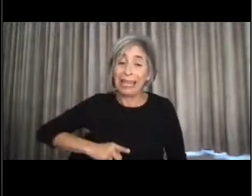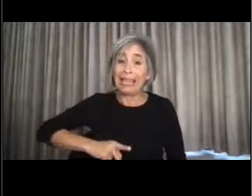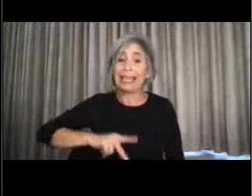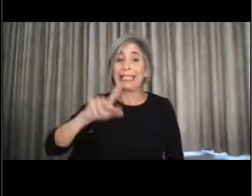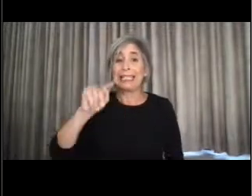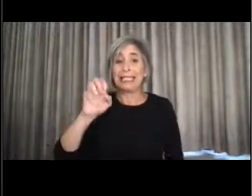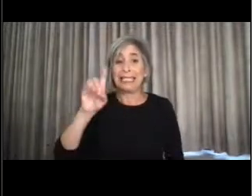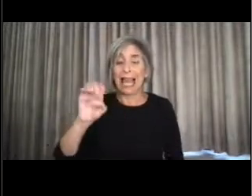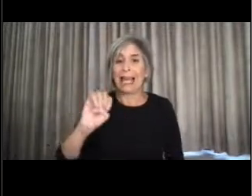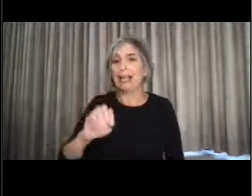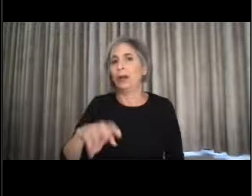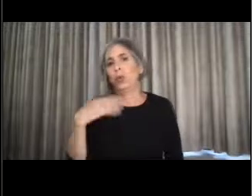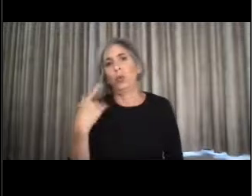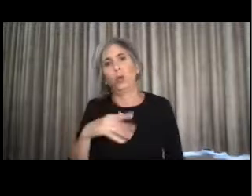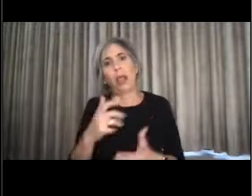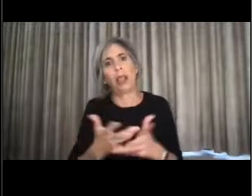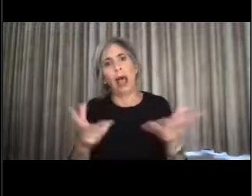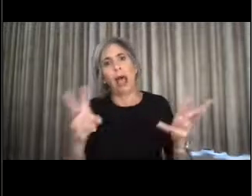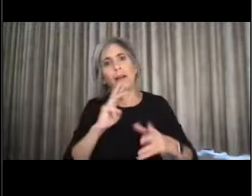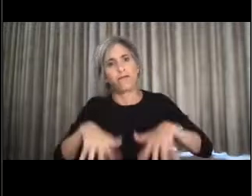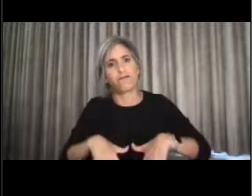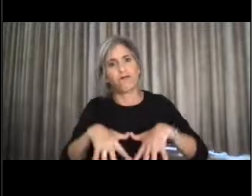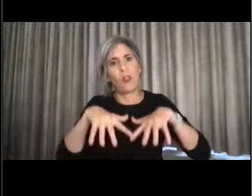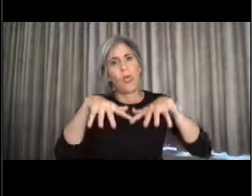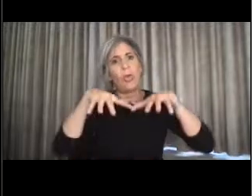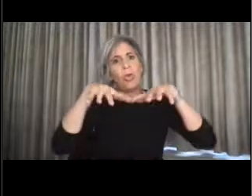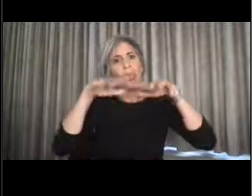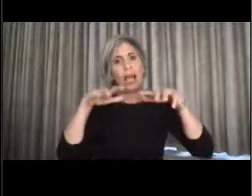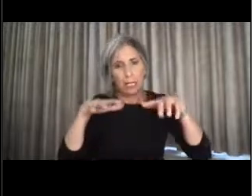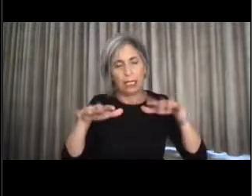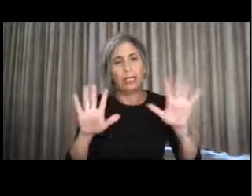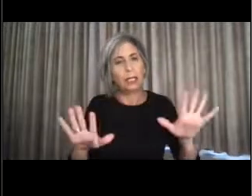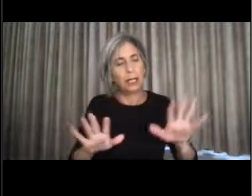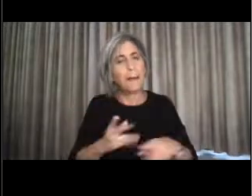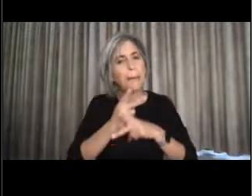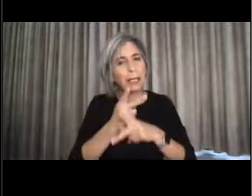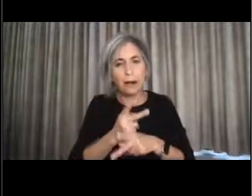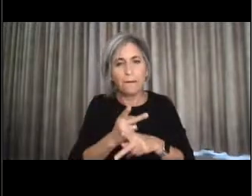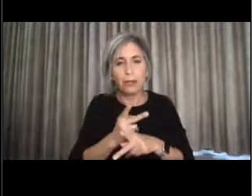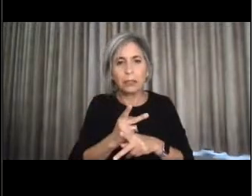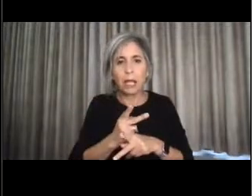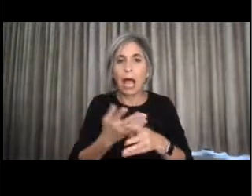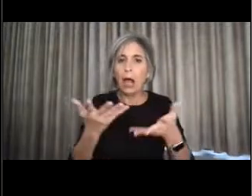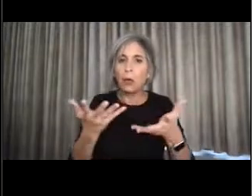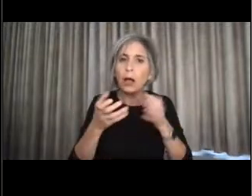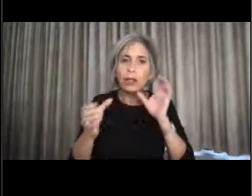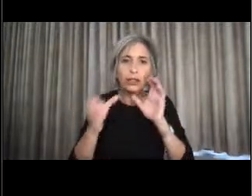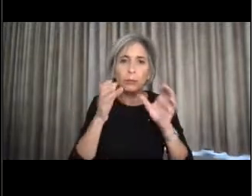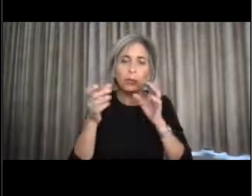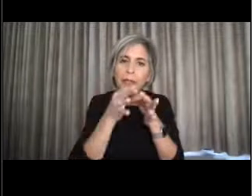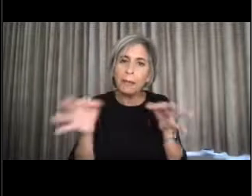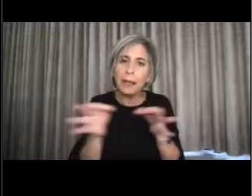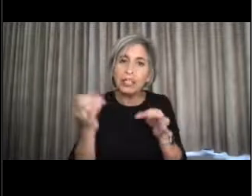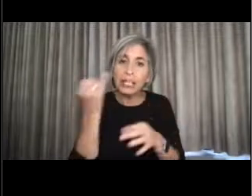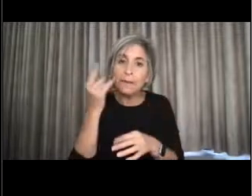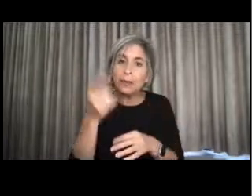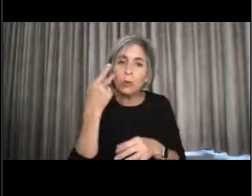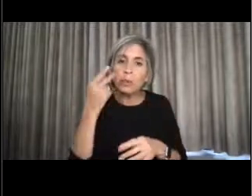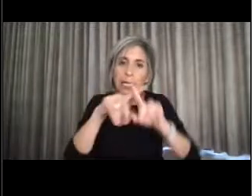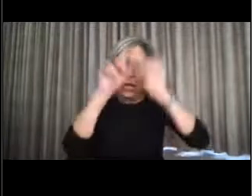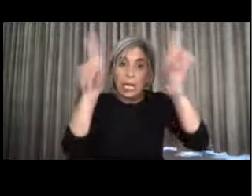complicated things on top of the hurricane. So I want to just be to give the message that if you see a sign